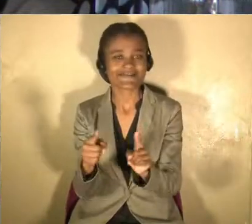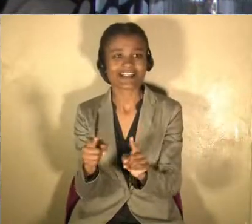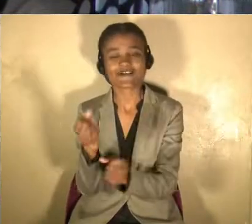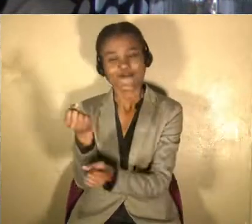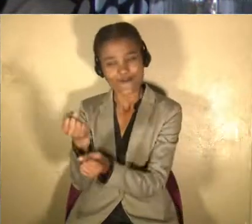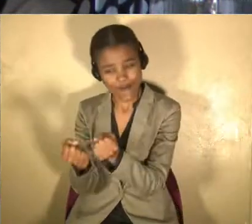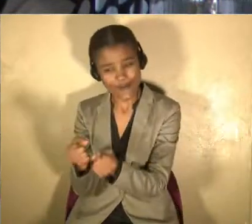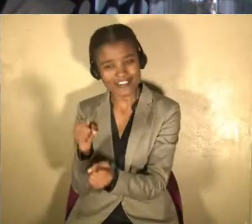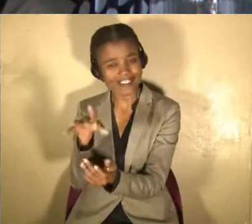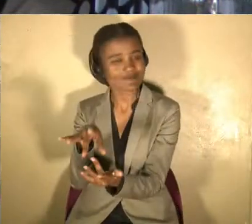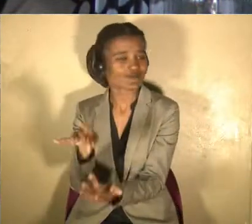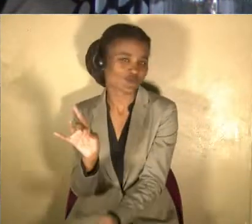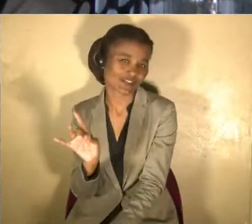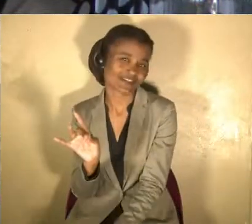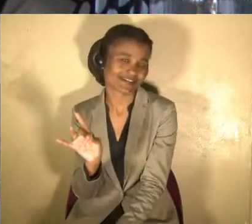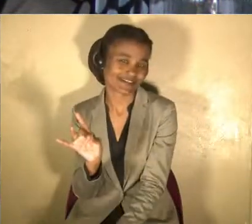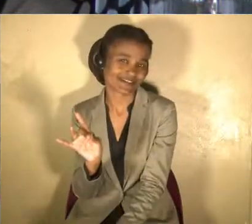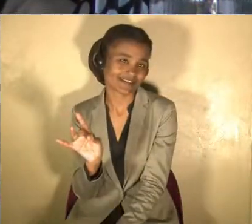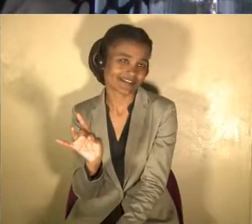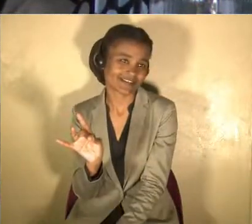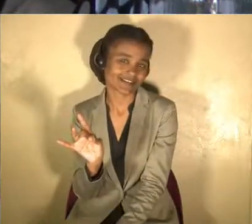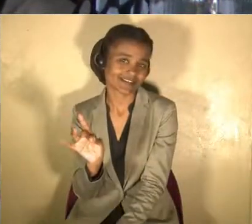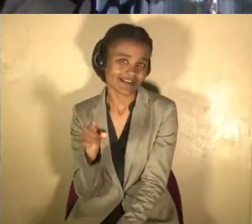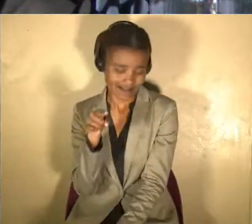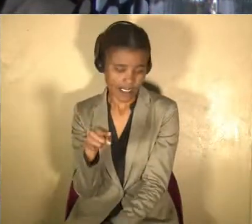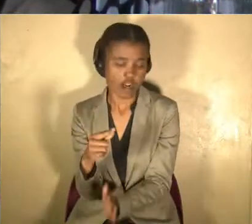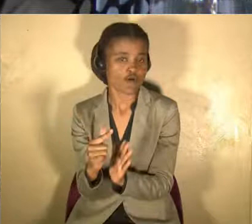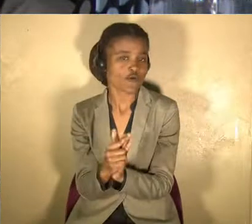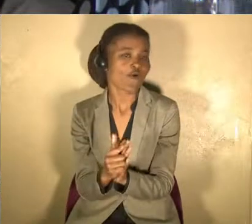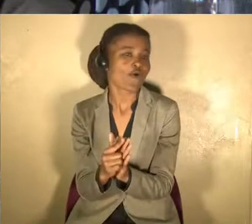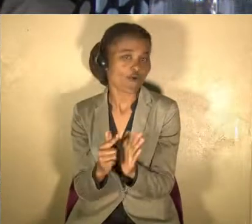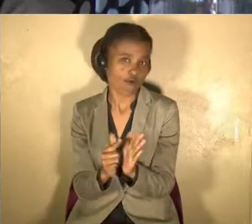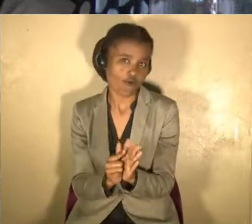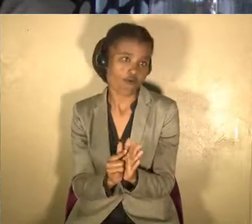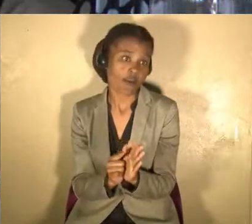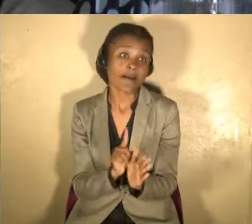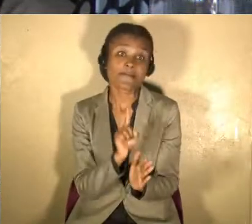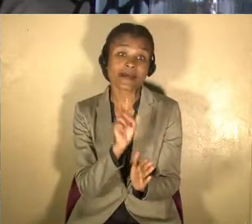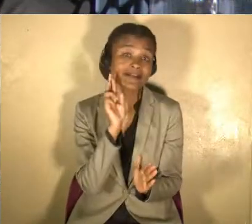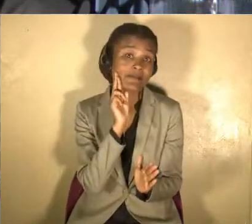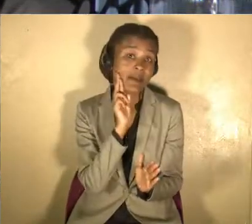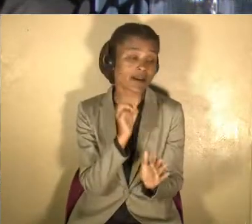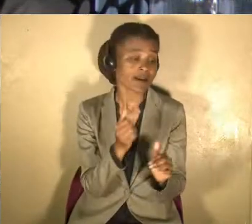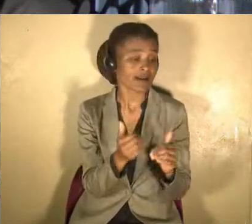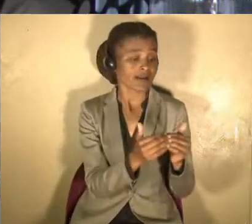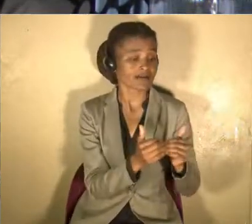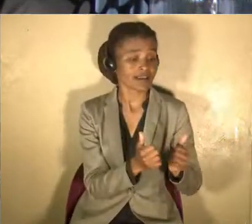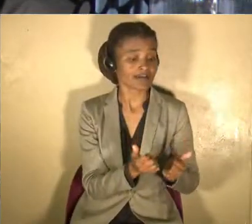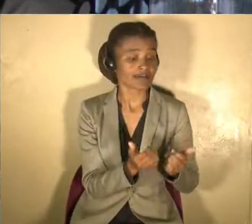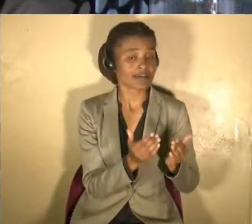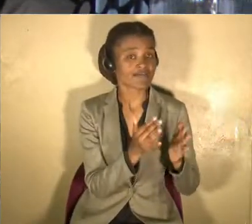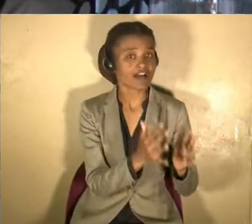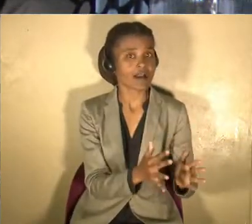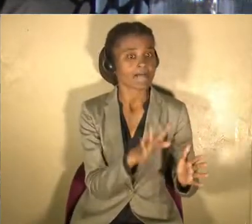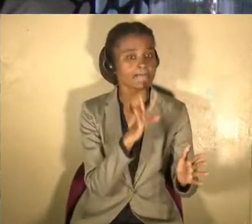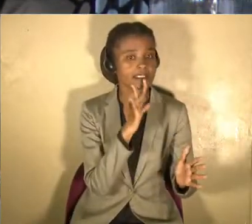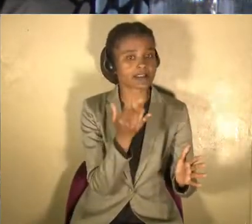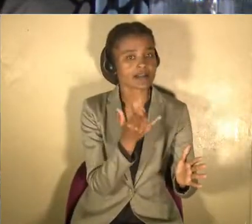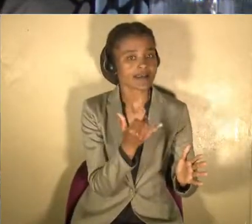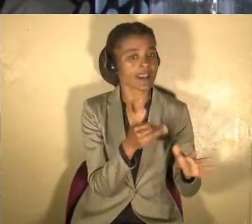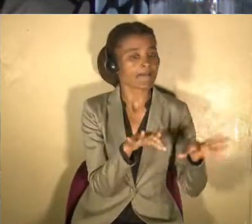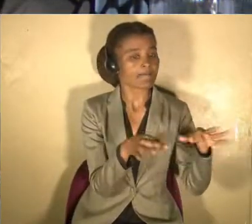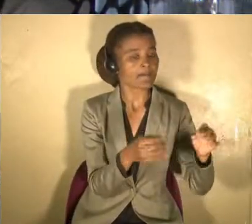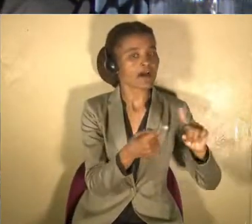But difference ke gore caregiver would not have a court order. Etlo tjho gore